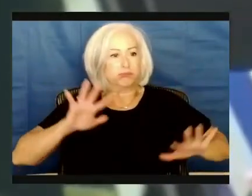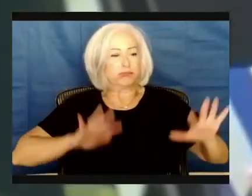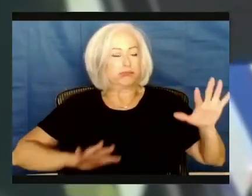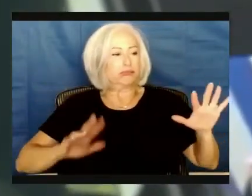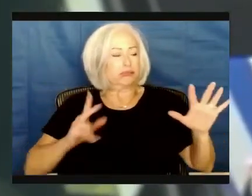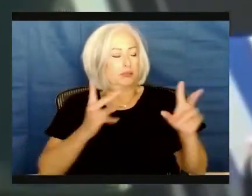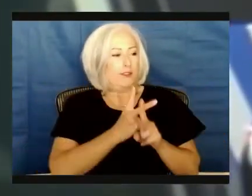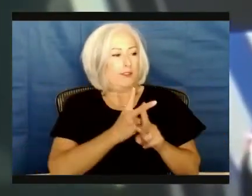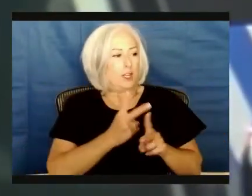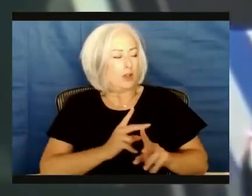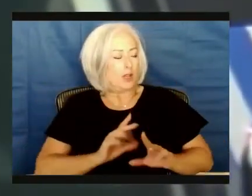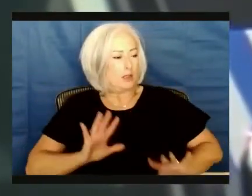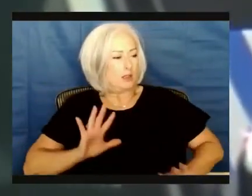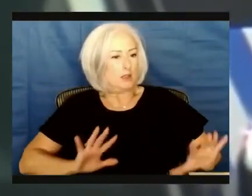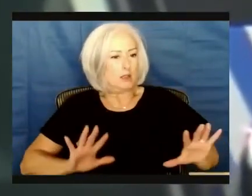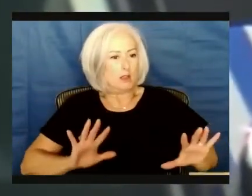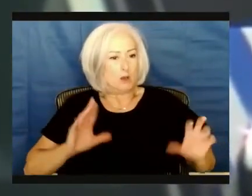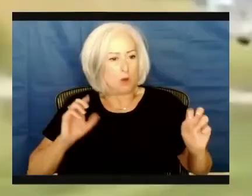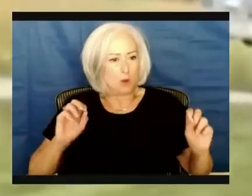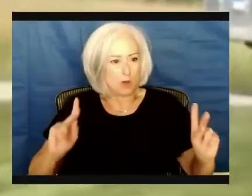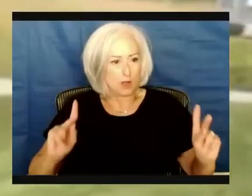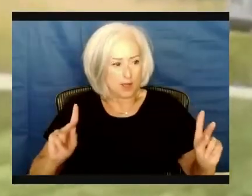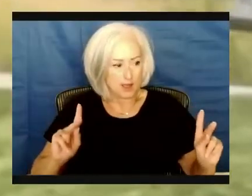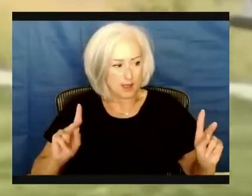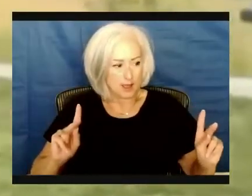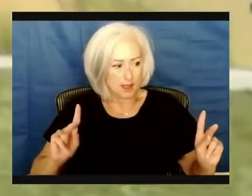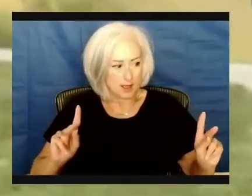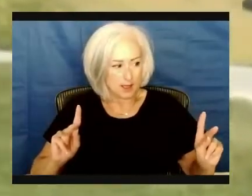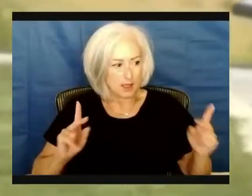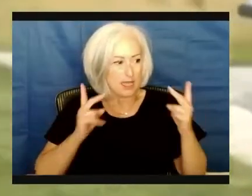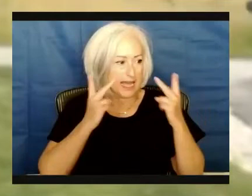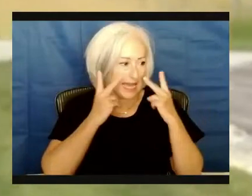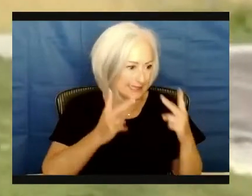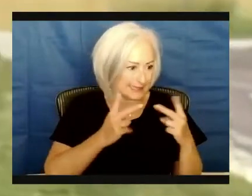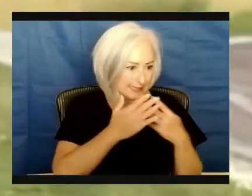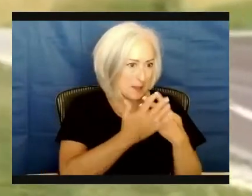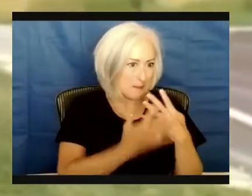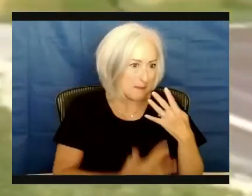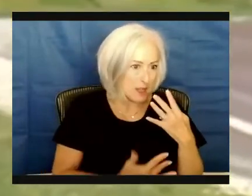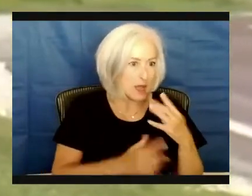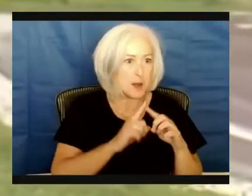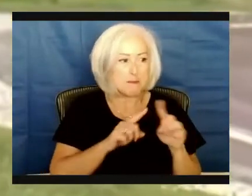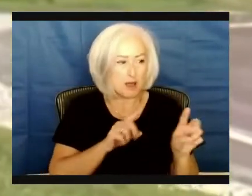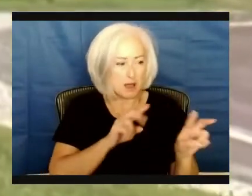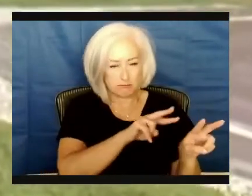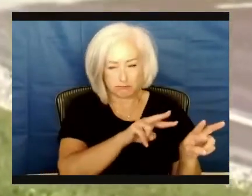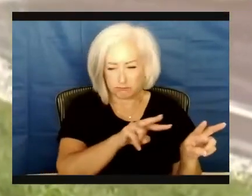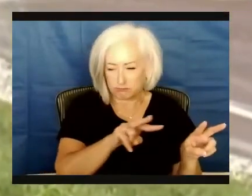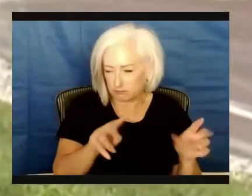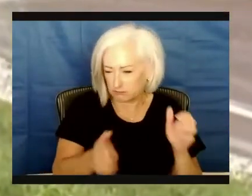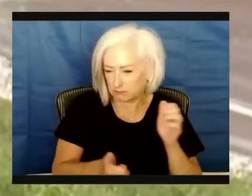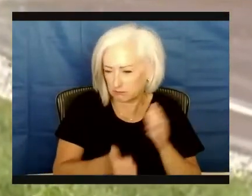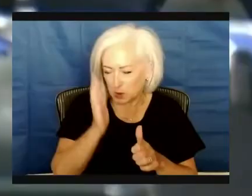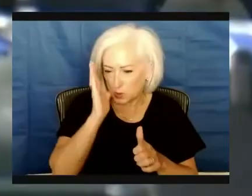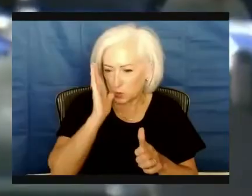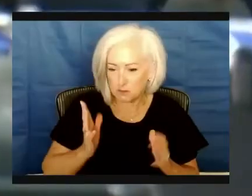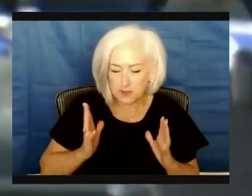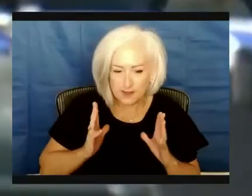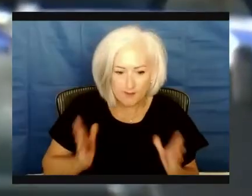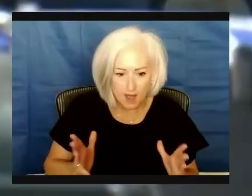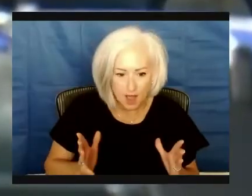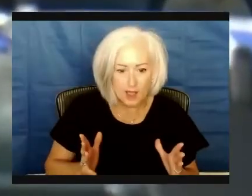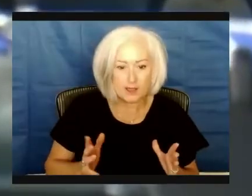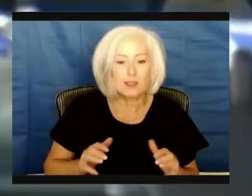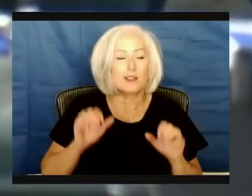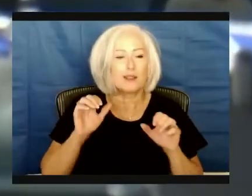that, okay, there's a little bit of blood, but everyone is going to be okay. We're going to get out, that are